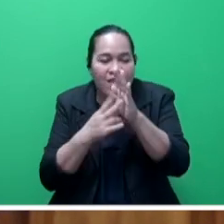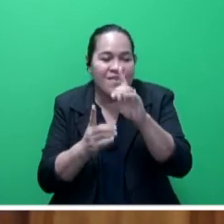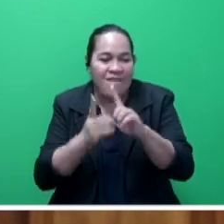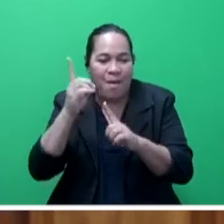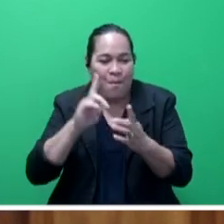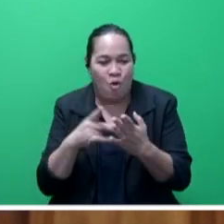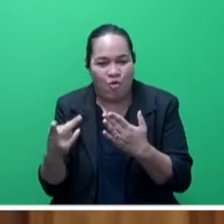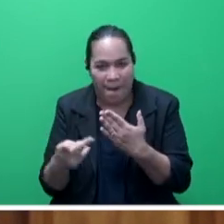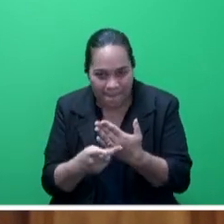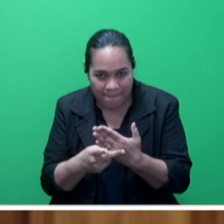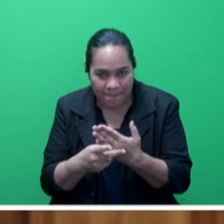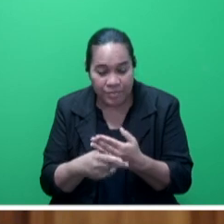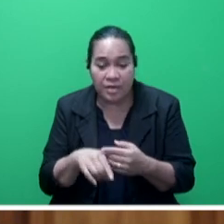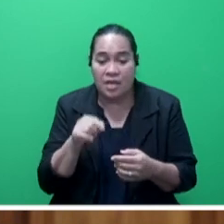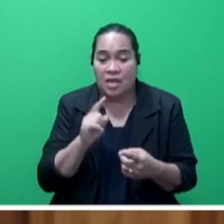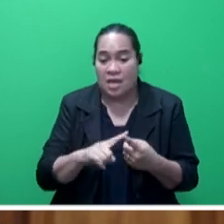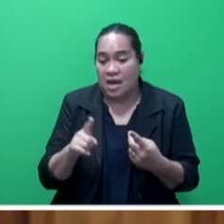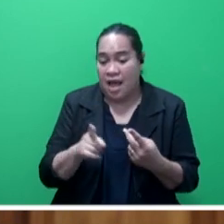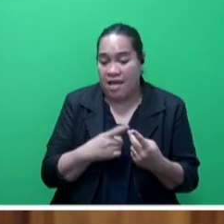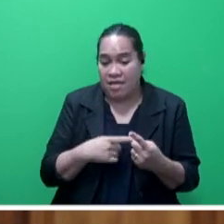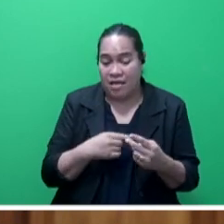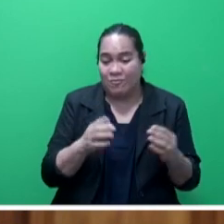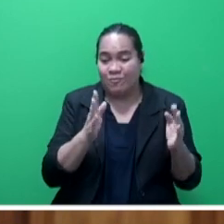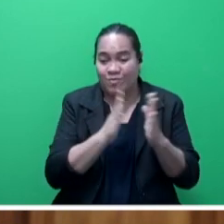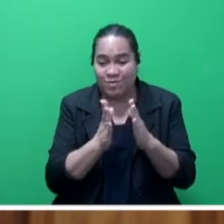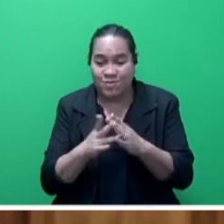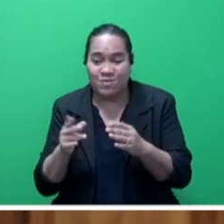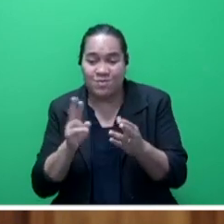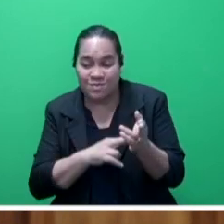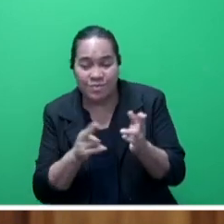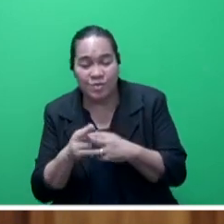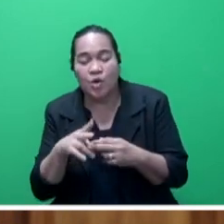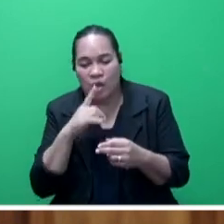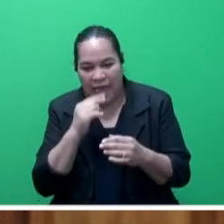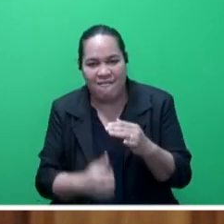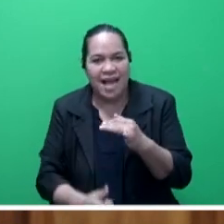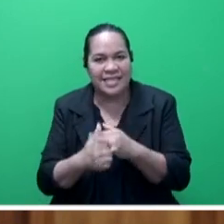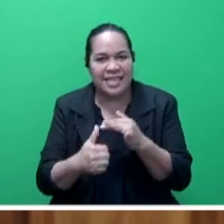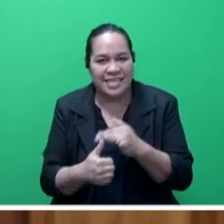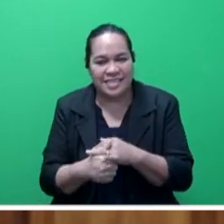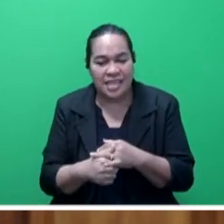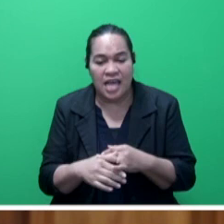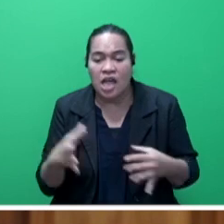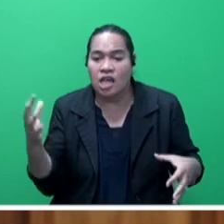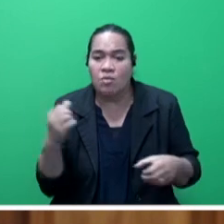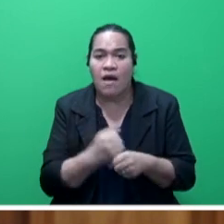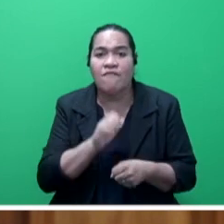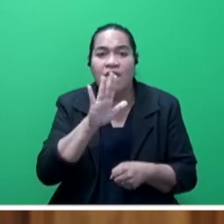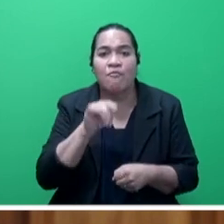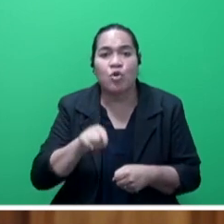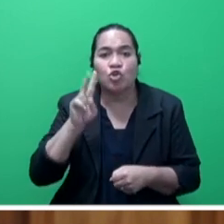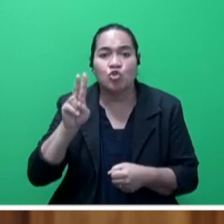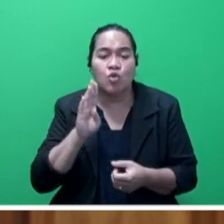Program, as our rural and peri-urban entrepreneurs can continue accessing the IHRDP. The combined project is worth about 1.2.